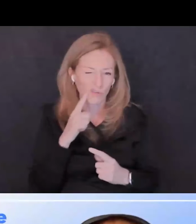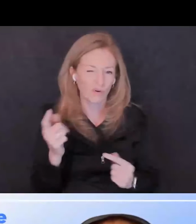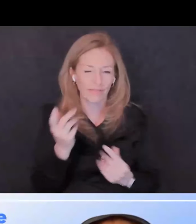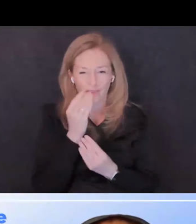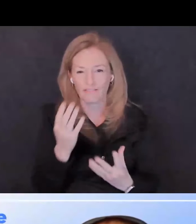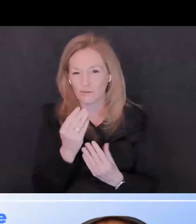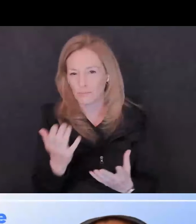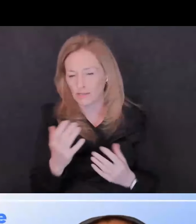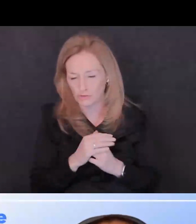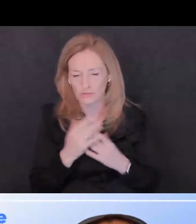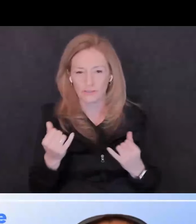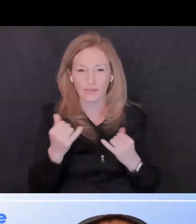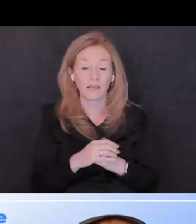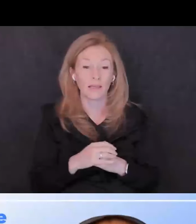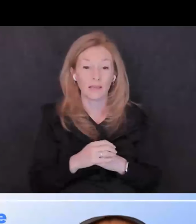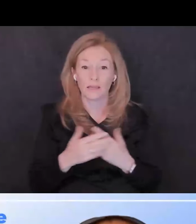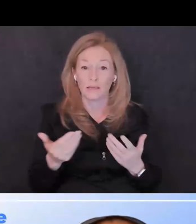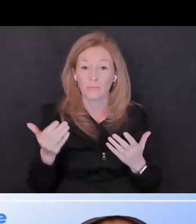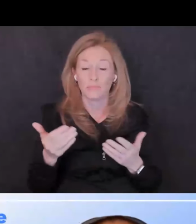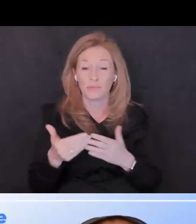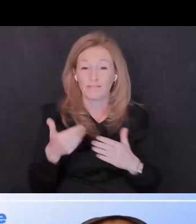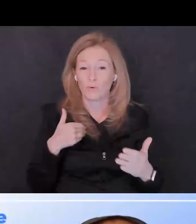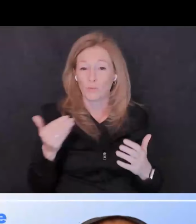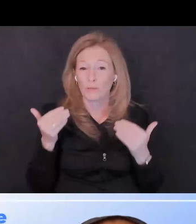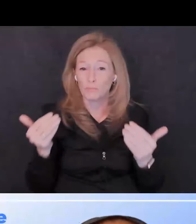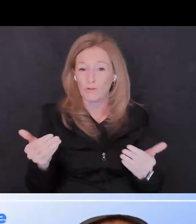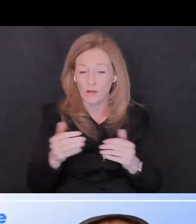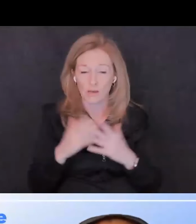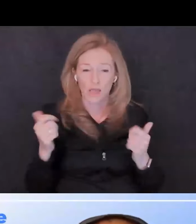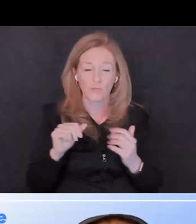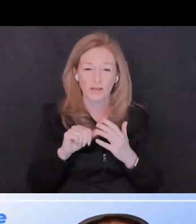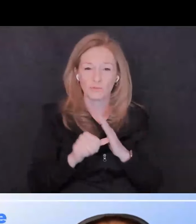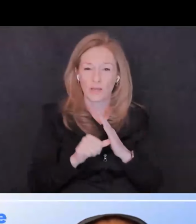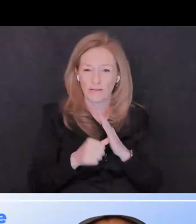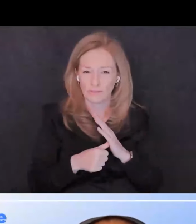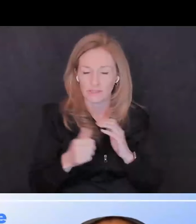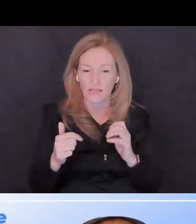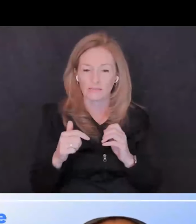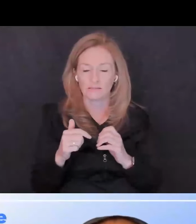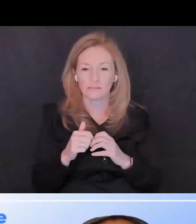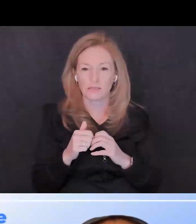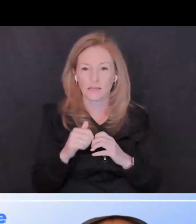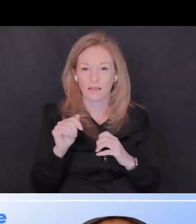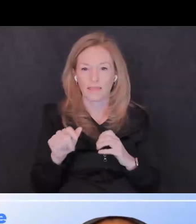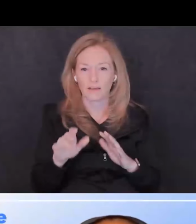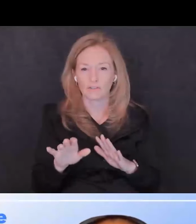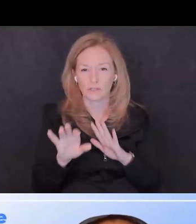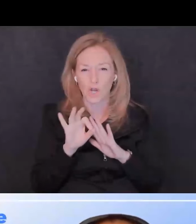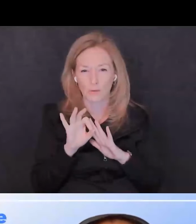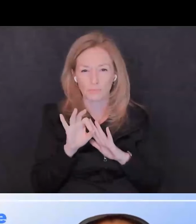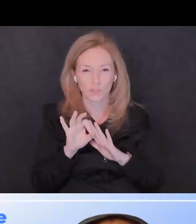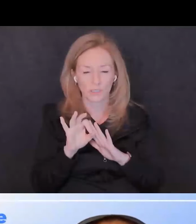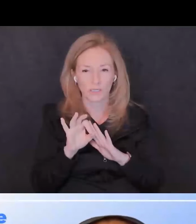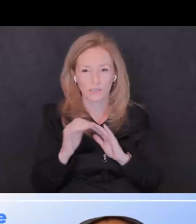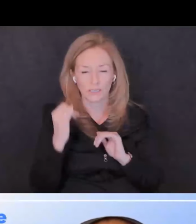you have shared. Before we move on, I also just want to highlight that there is an option for individuals who